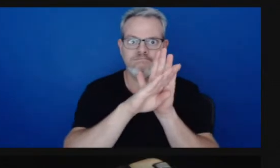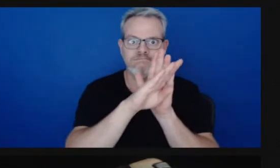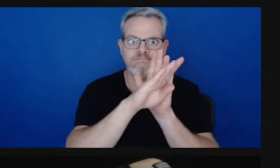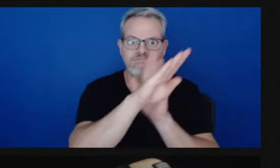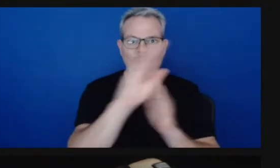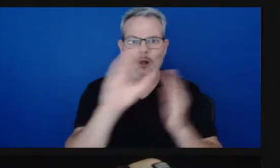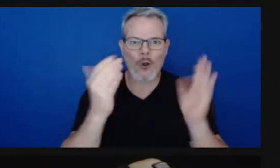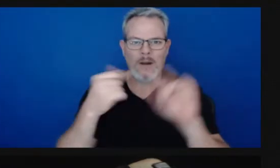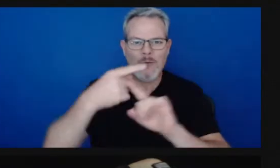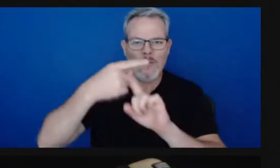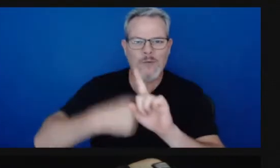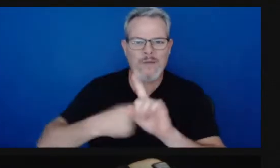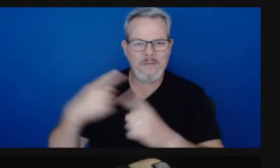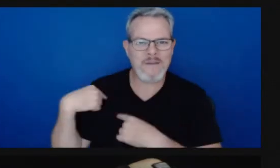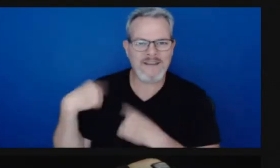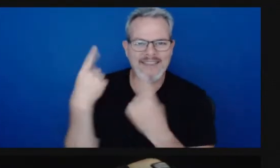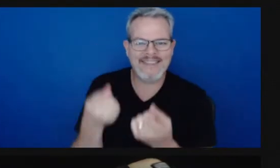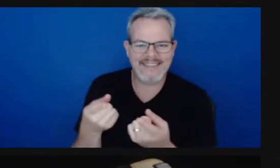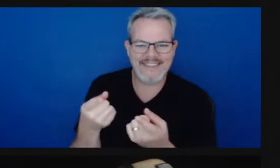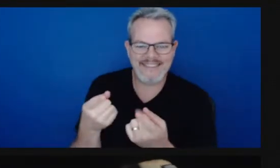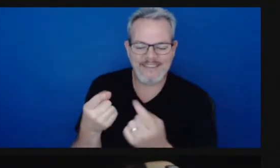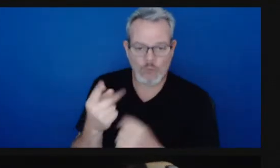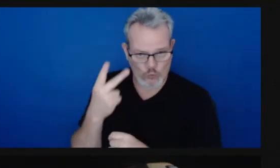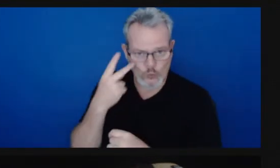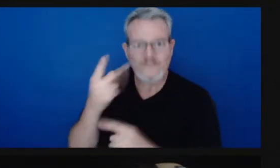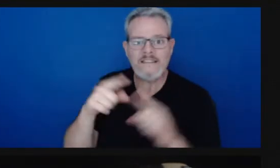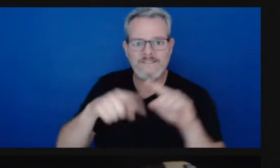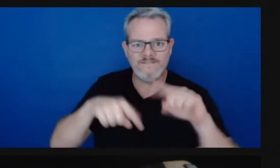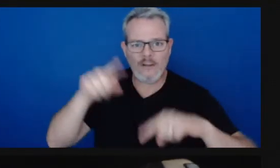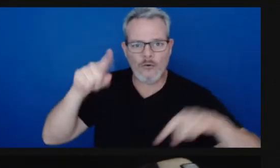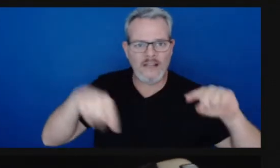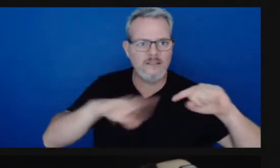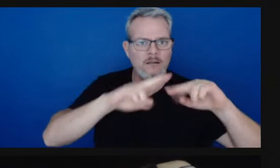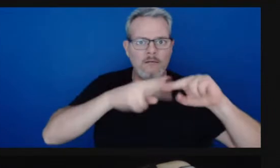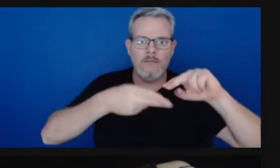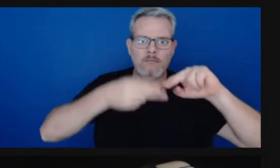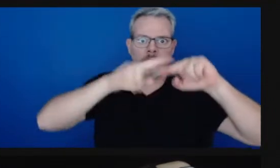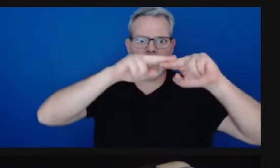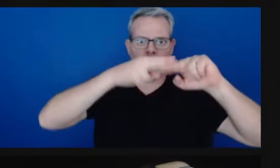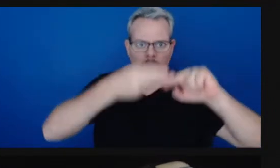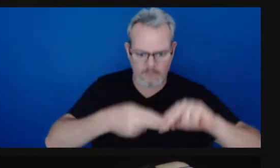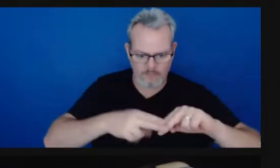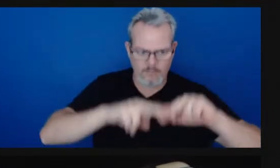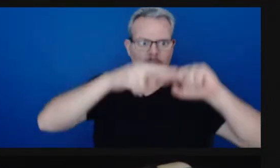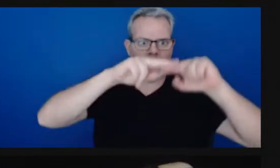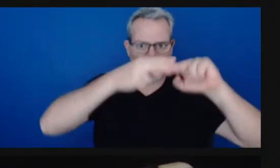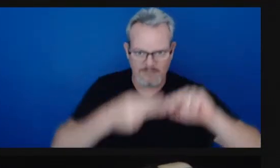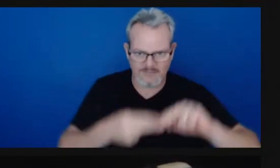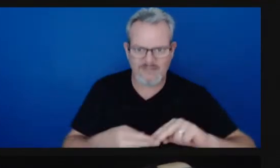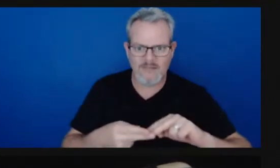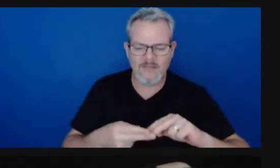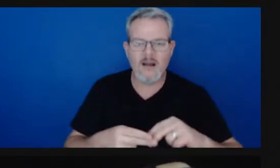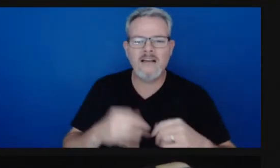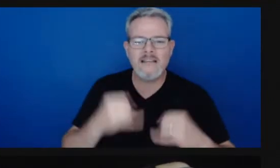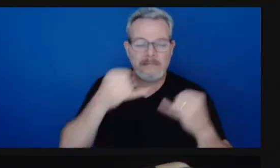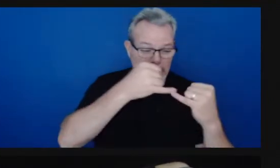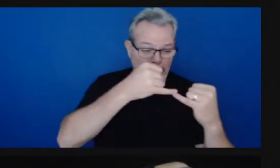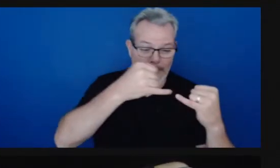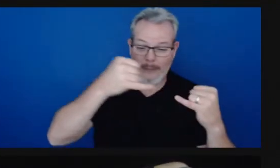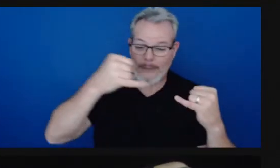month. We've seen these variations, deflation, inflation events superimposed on this background level of